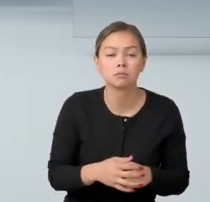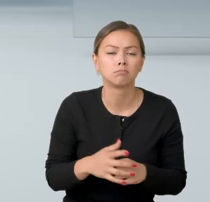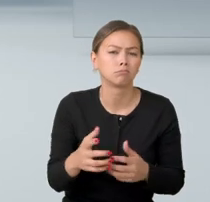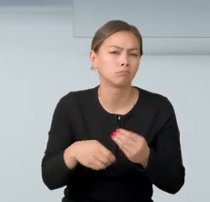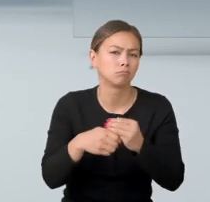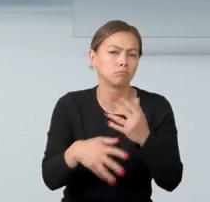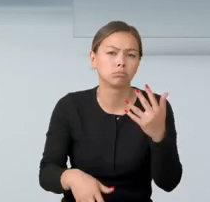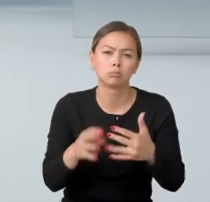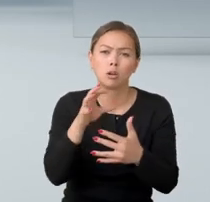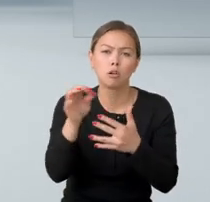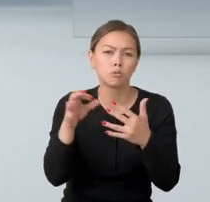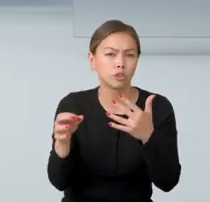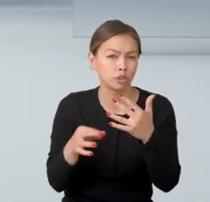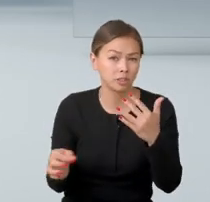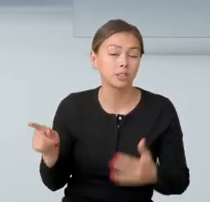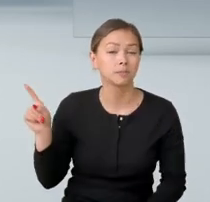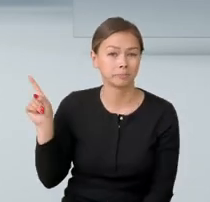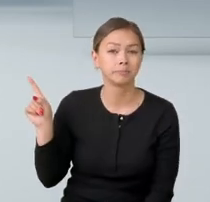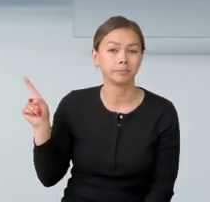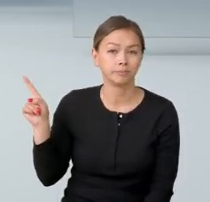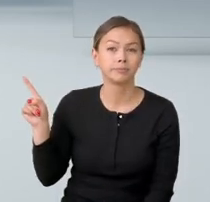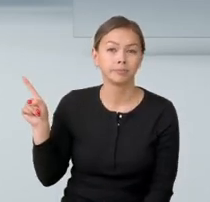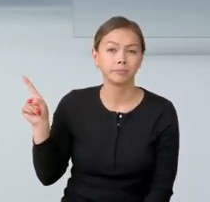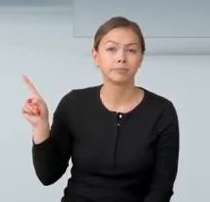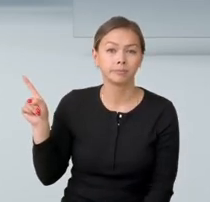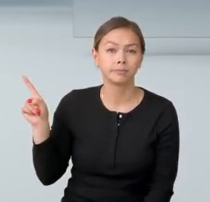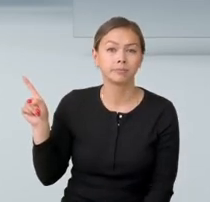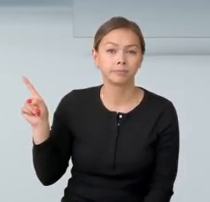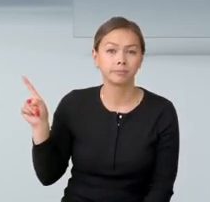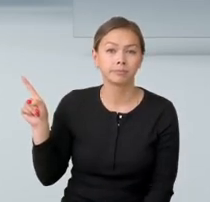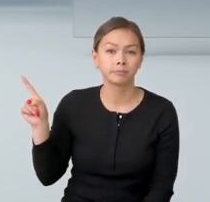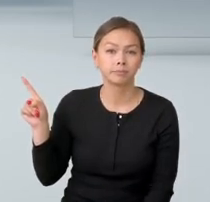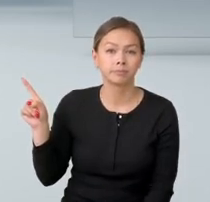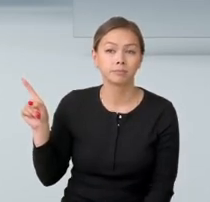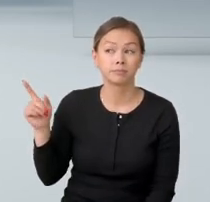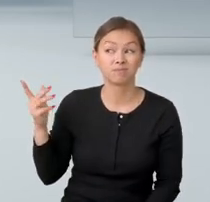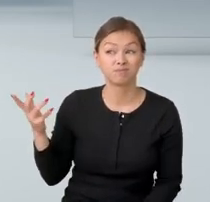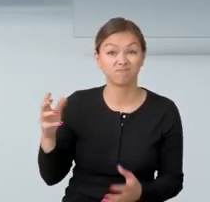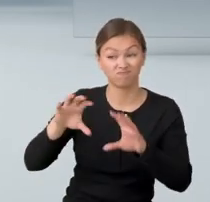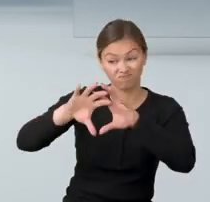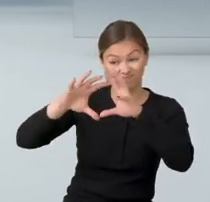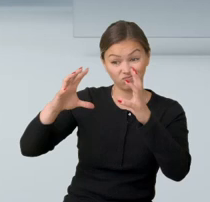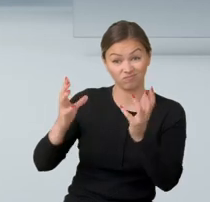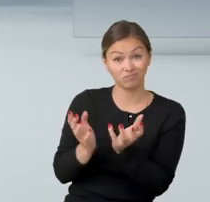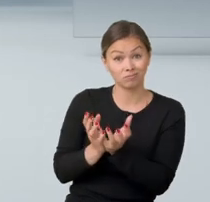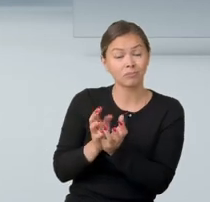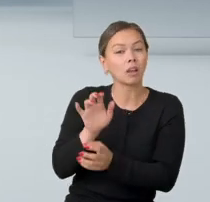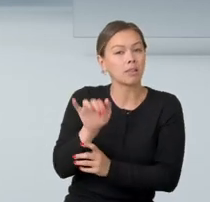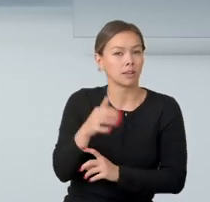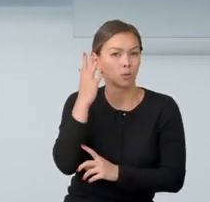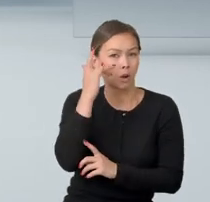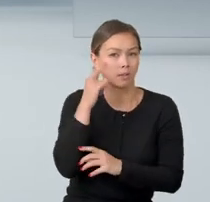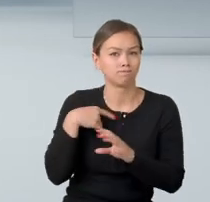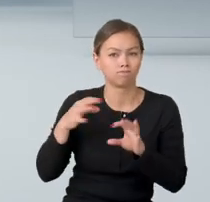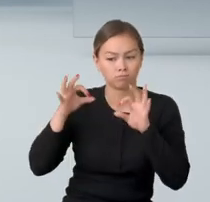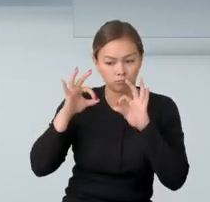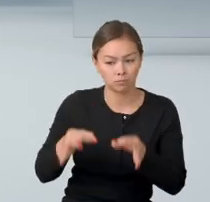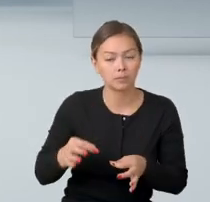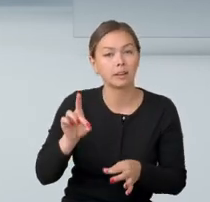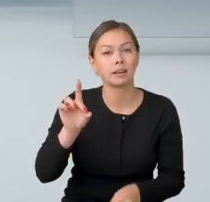all the number of columns so I have multiple columns that I can use so that's why we have